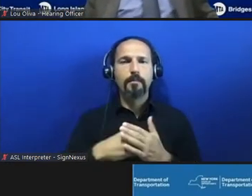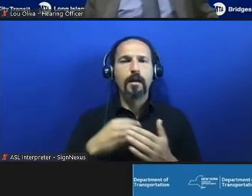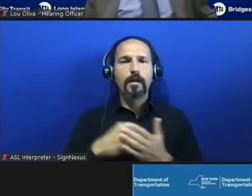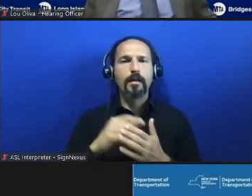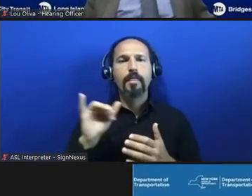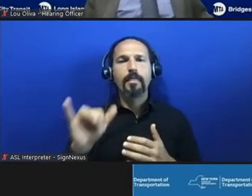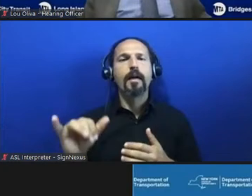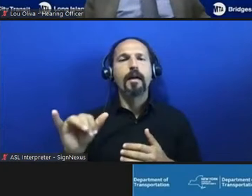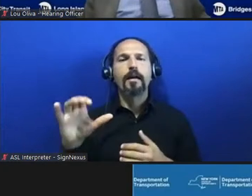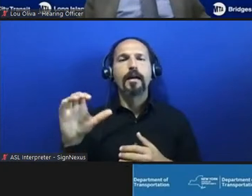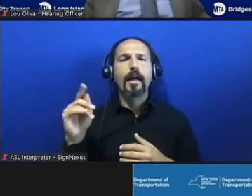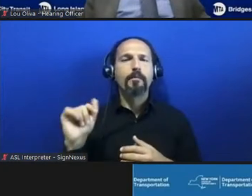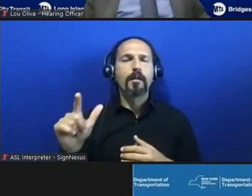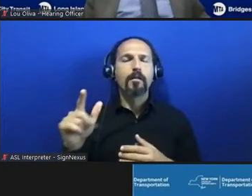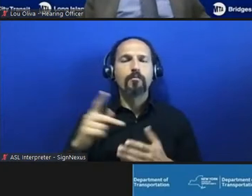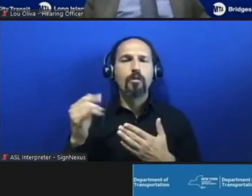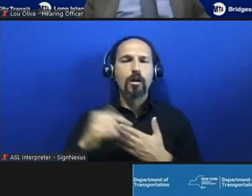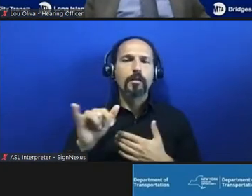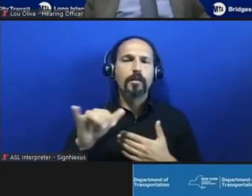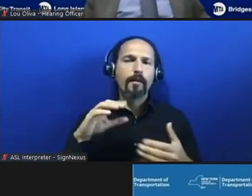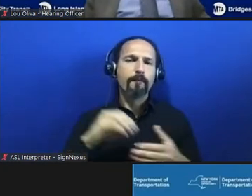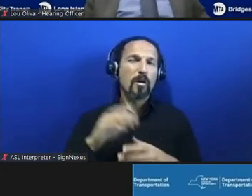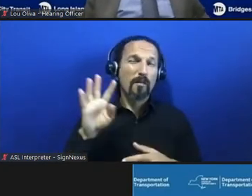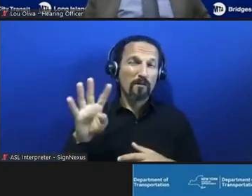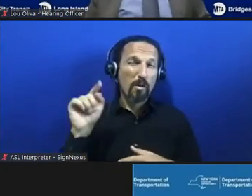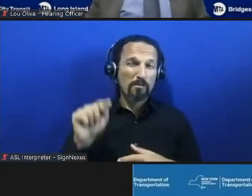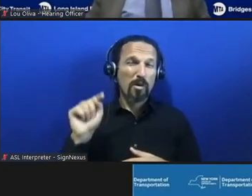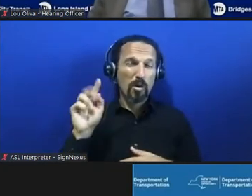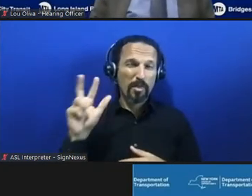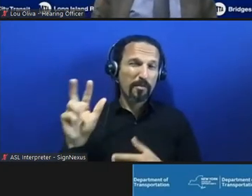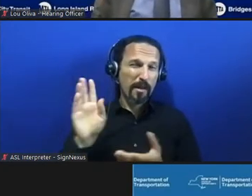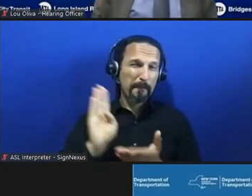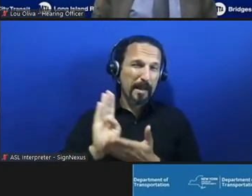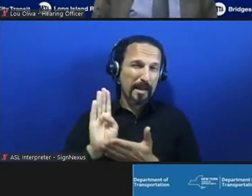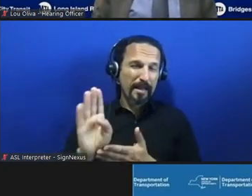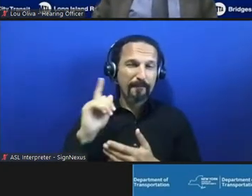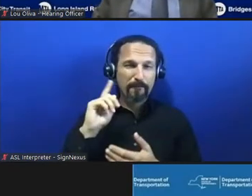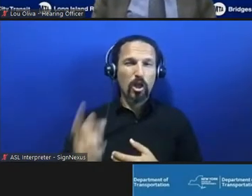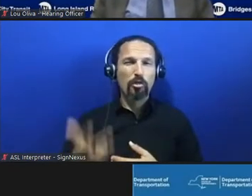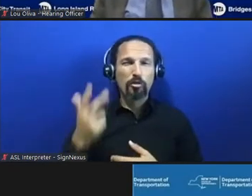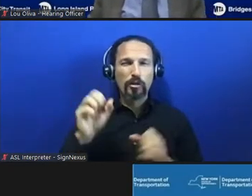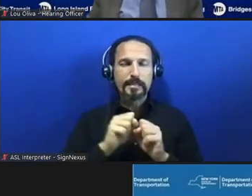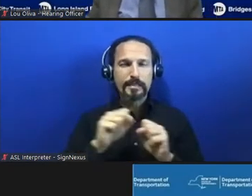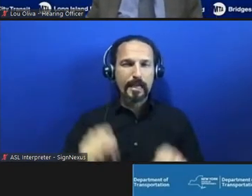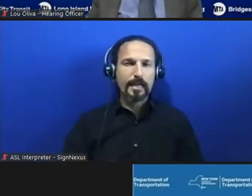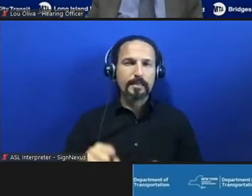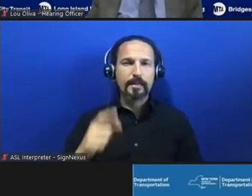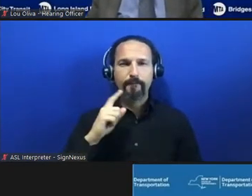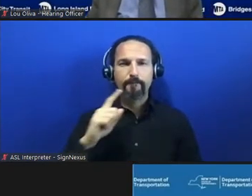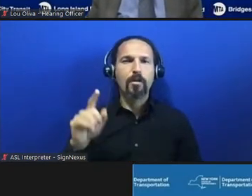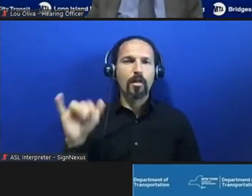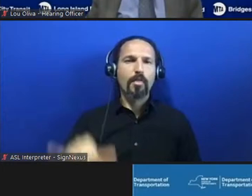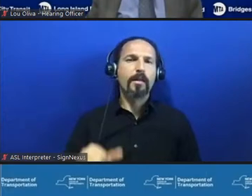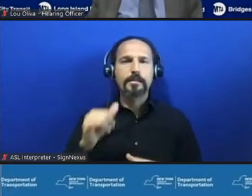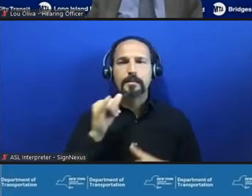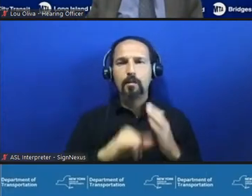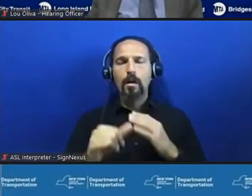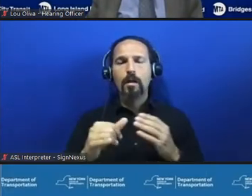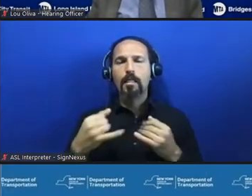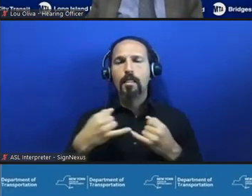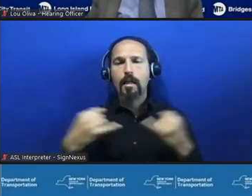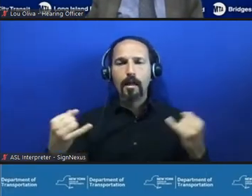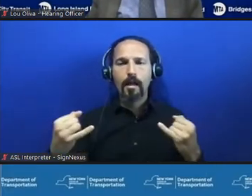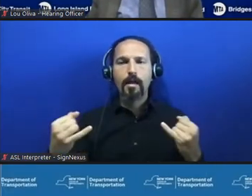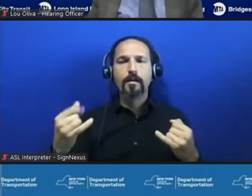projects this includes the 4.3 billion on just three stations for the Second Avenue subway line a